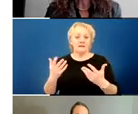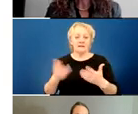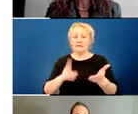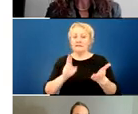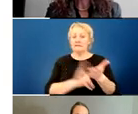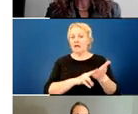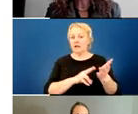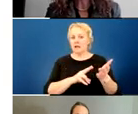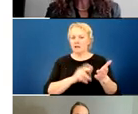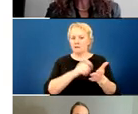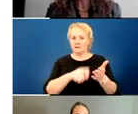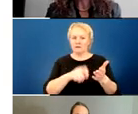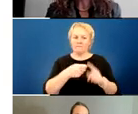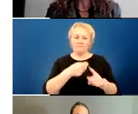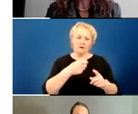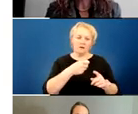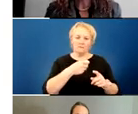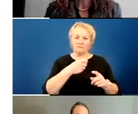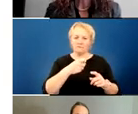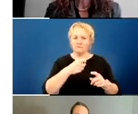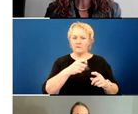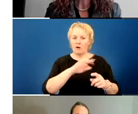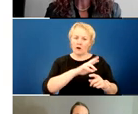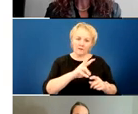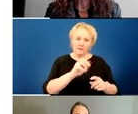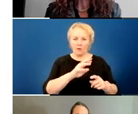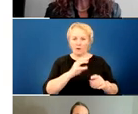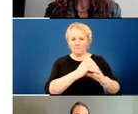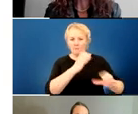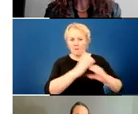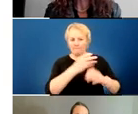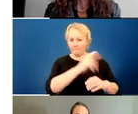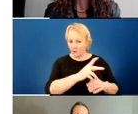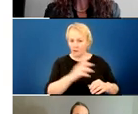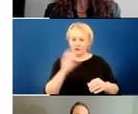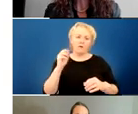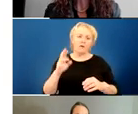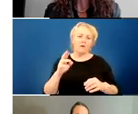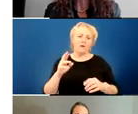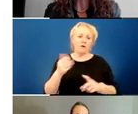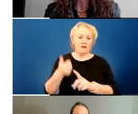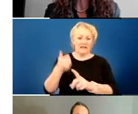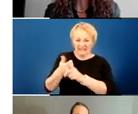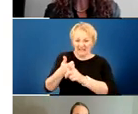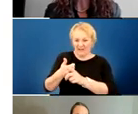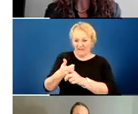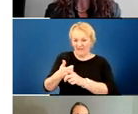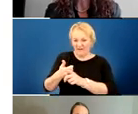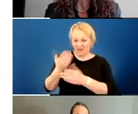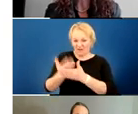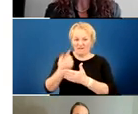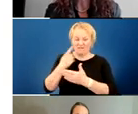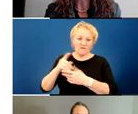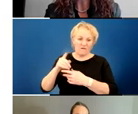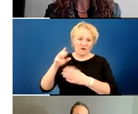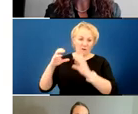from a commercial or mobile home park owner, and then self-certification for mobile homes and travel trailers can